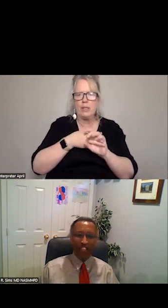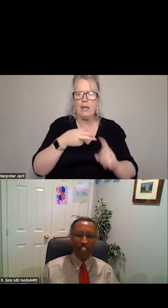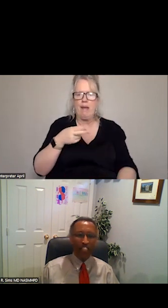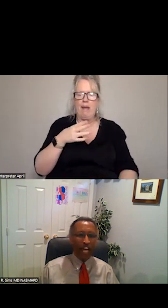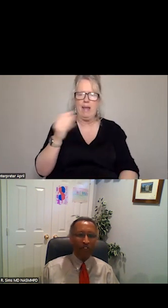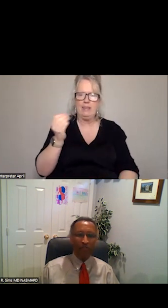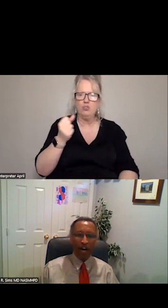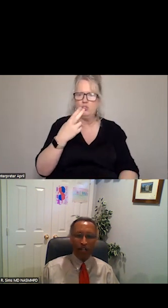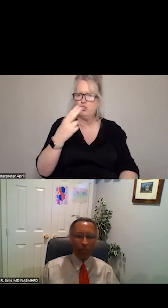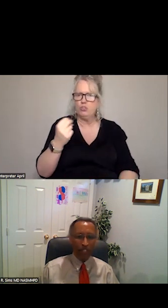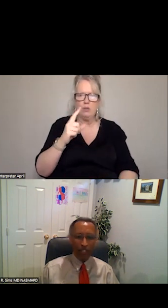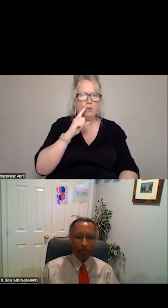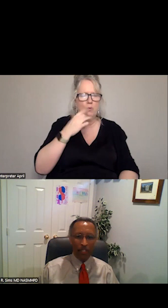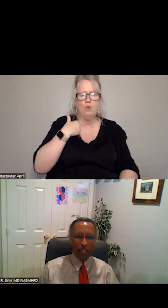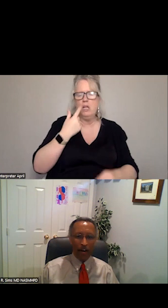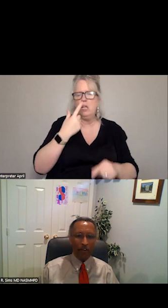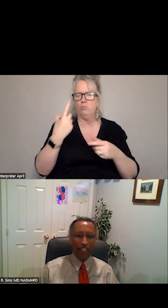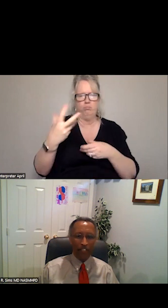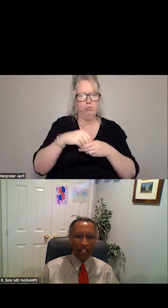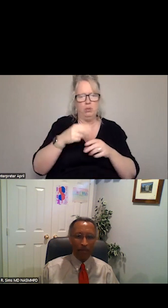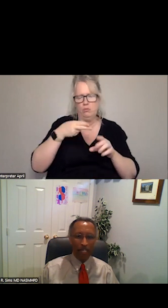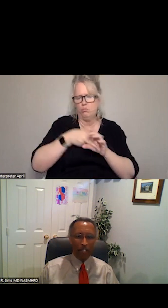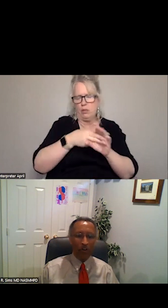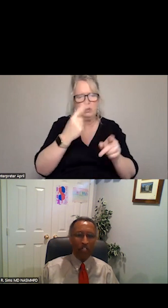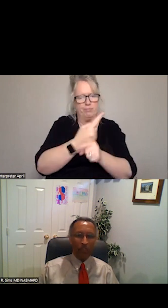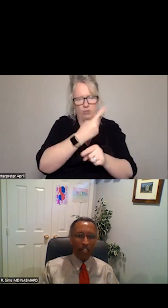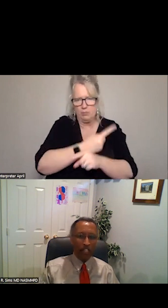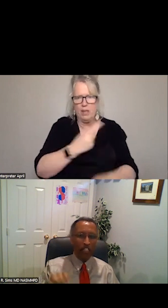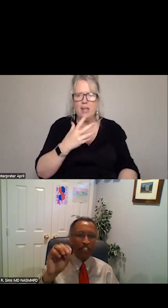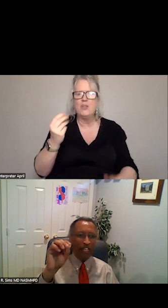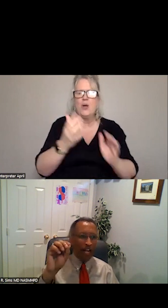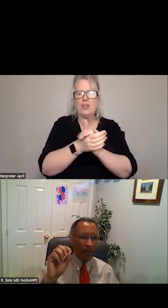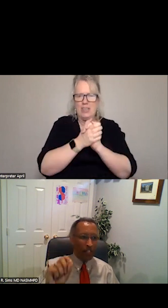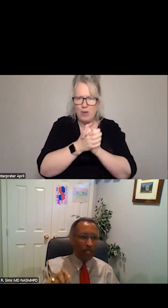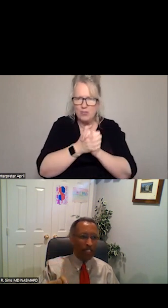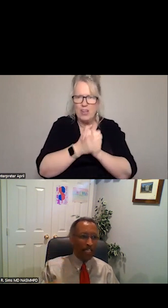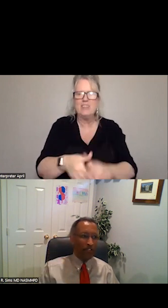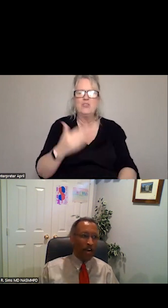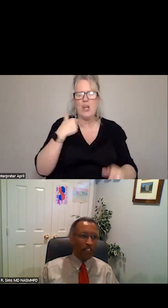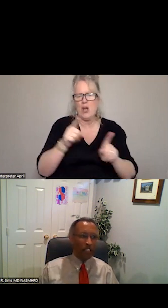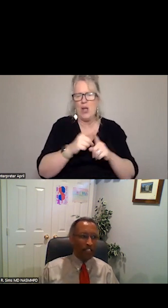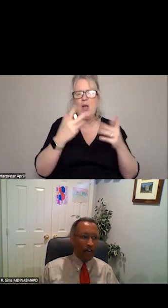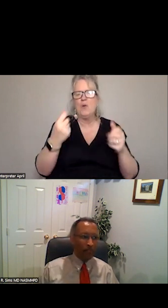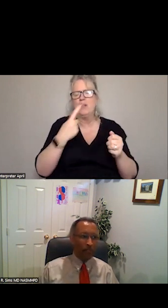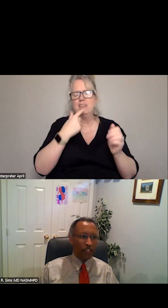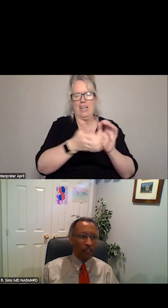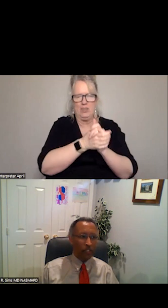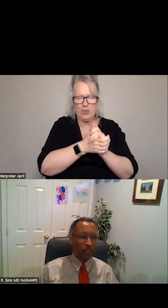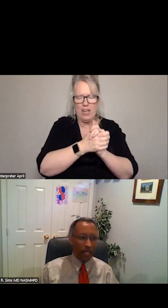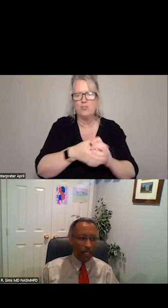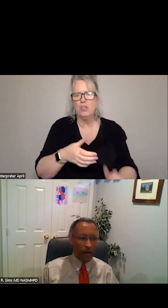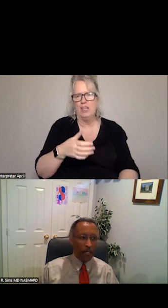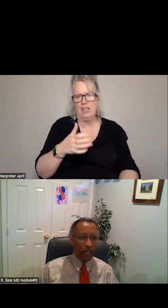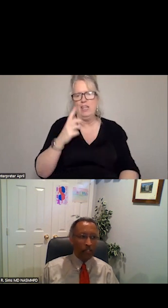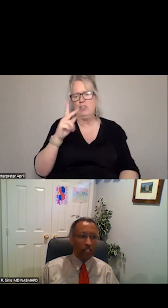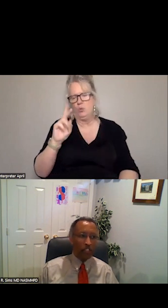And she is a regular participant in our Crisis Jam. So congratulations. I also want to send congratulations out from us to